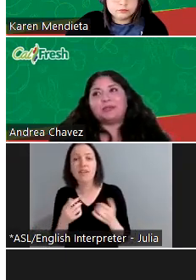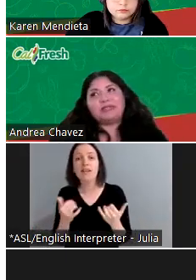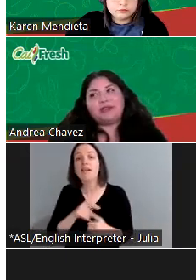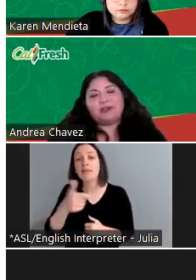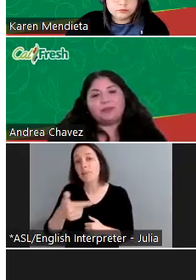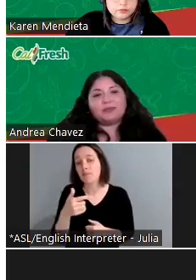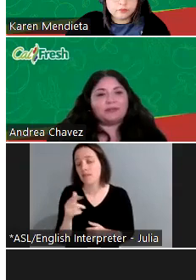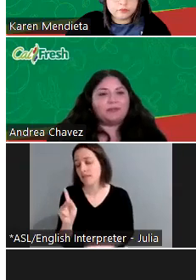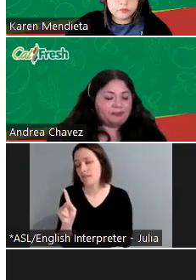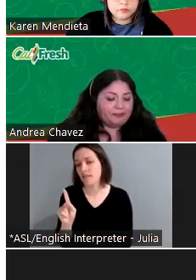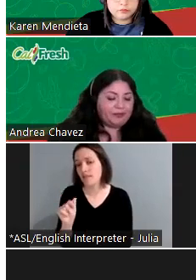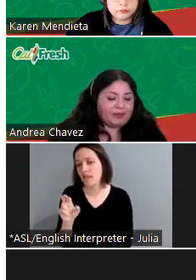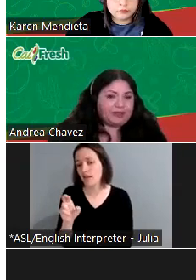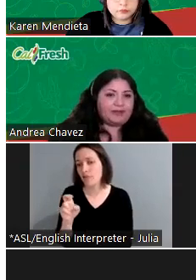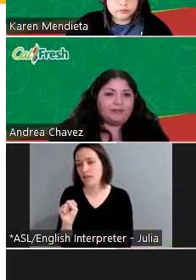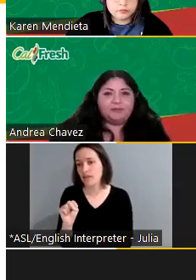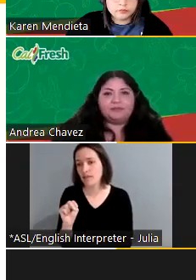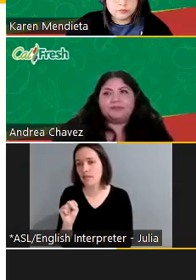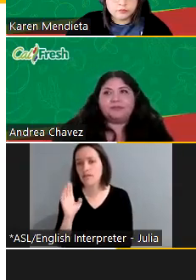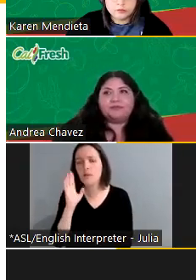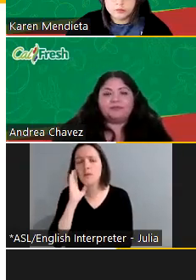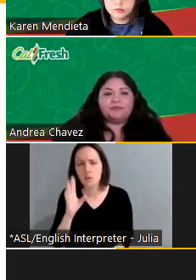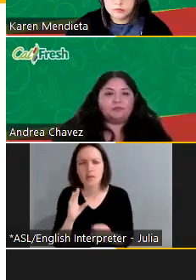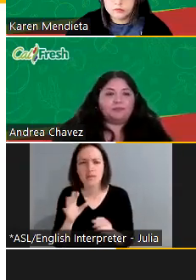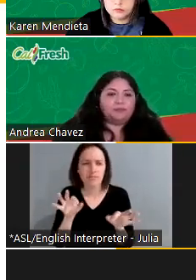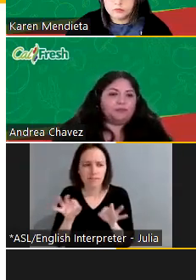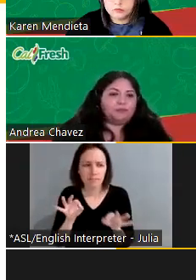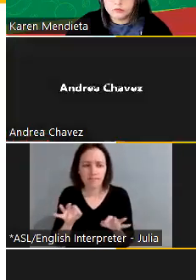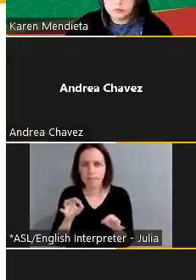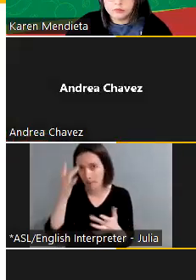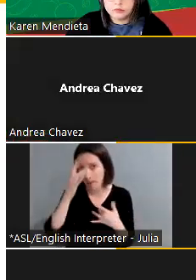Pandemic EBT outcomes. Next slide.